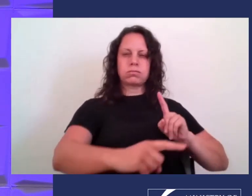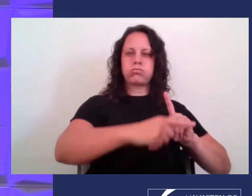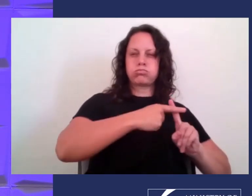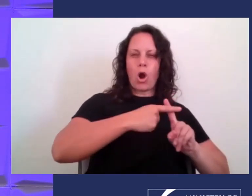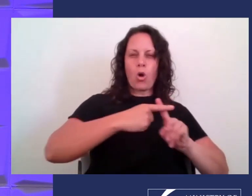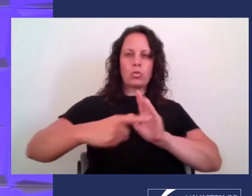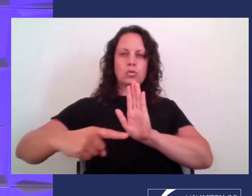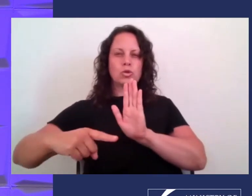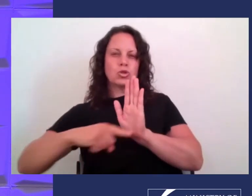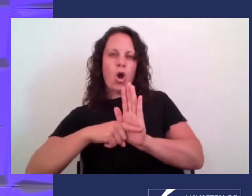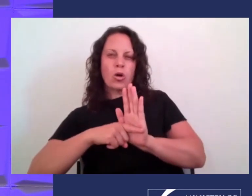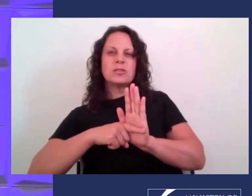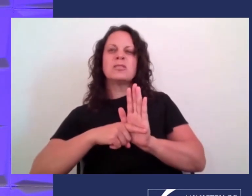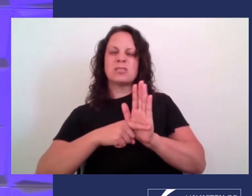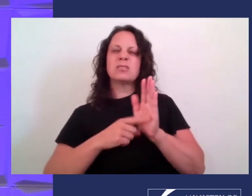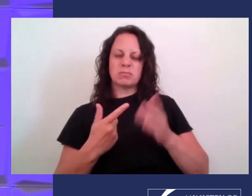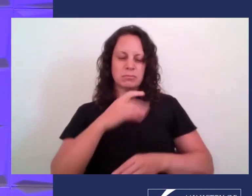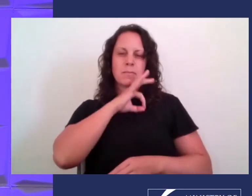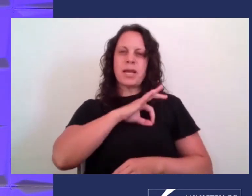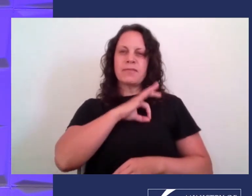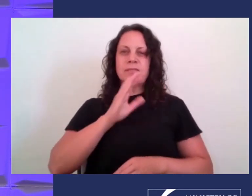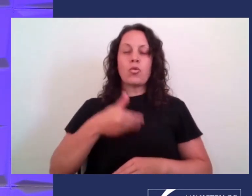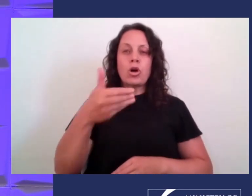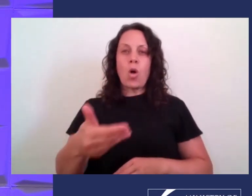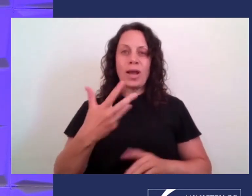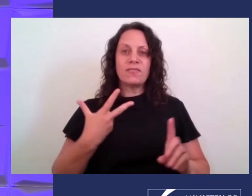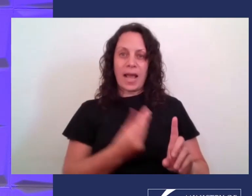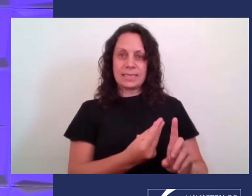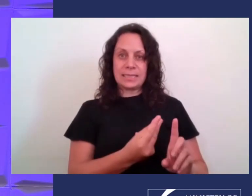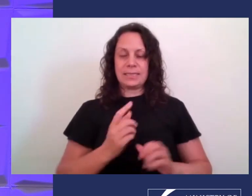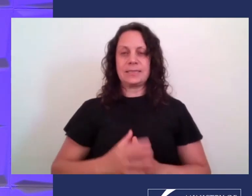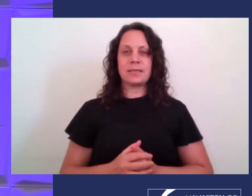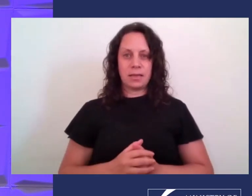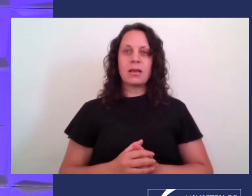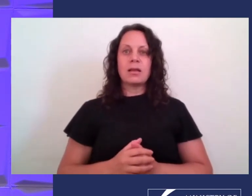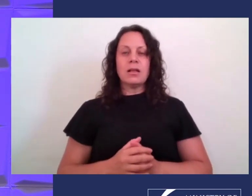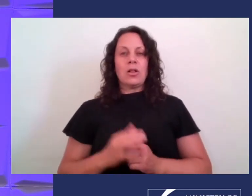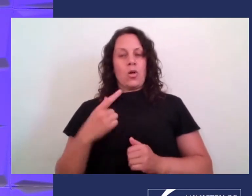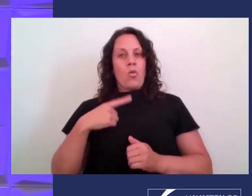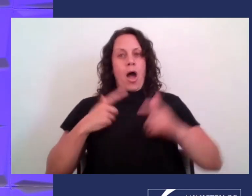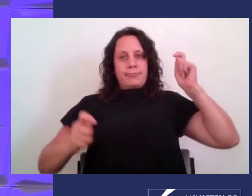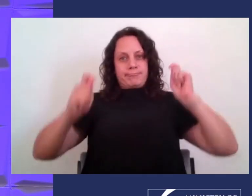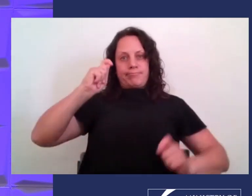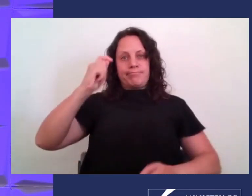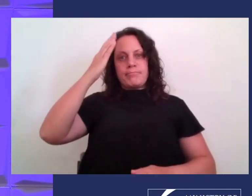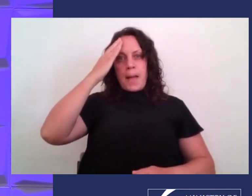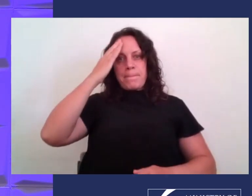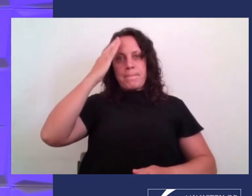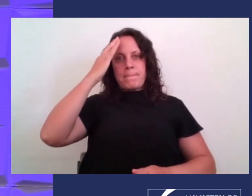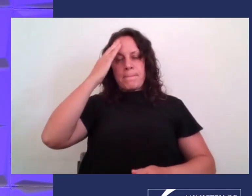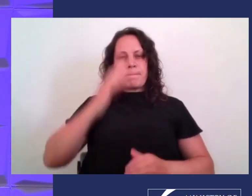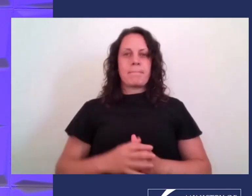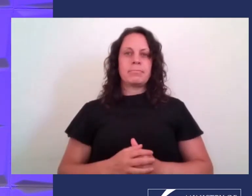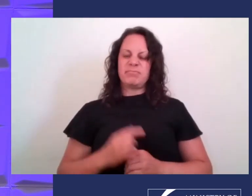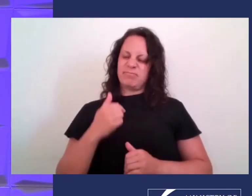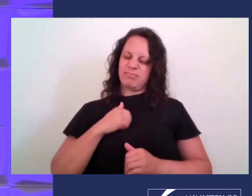the benefits of vaccinating our children, because I'm looking at this as a mum. I've spent a lot of time, over a